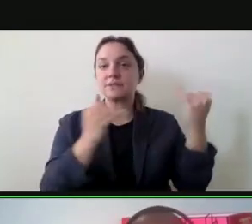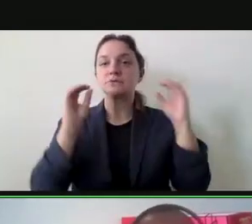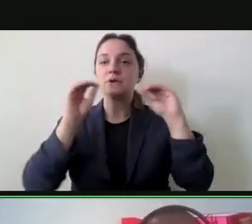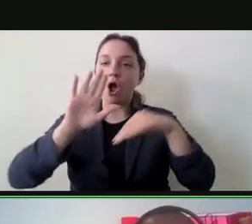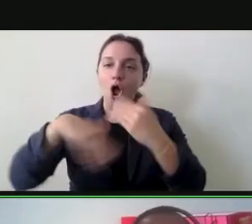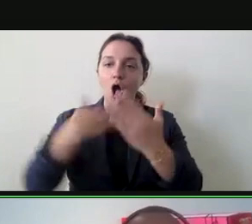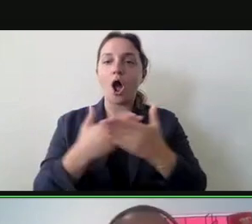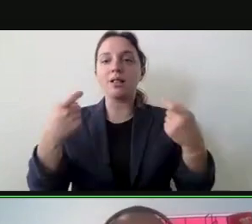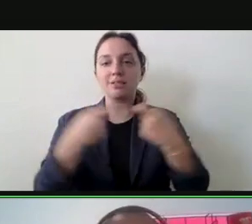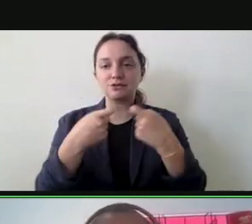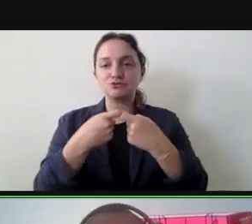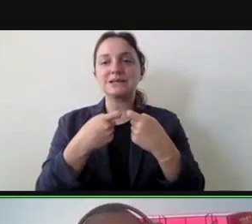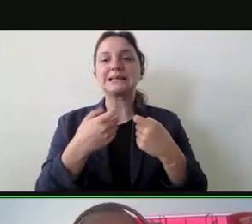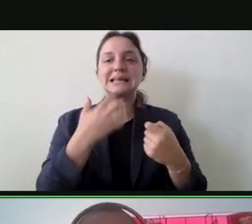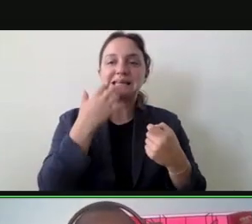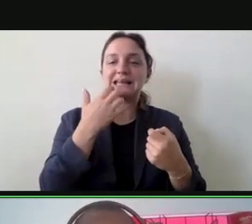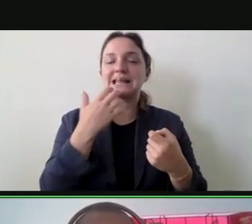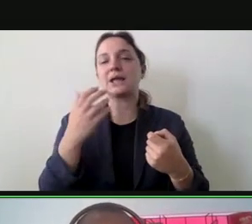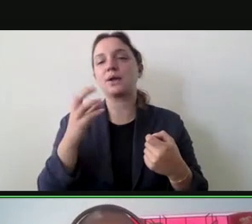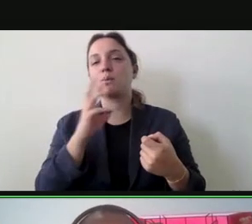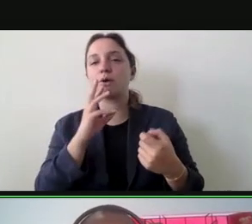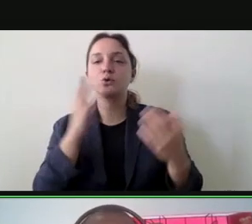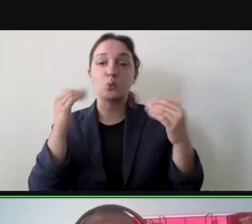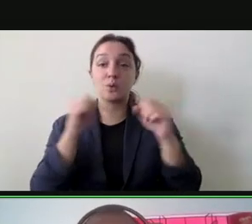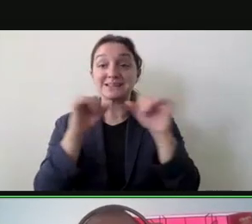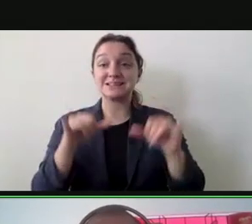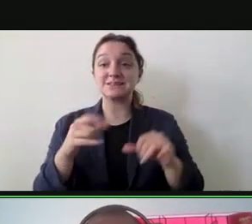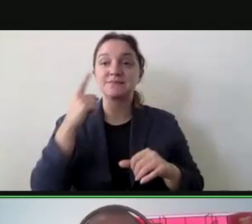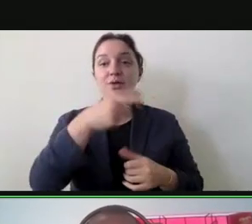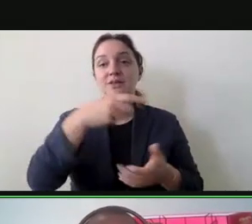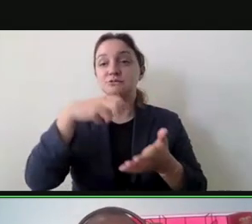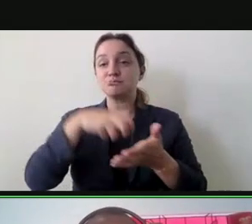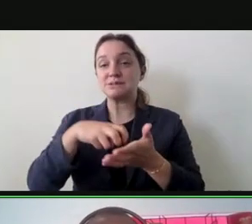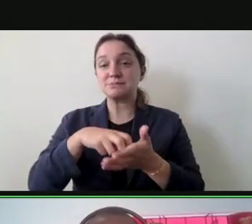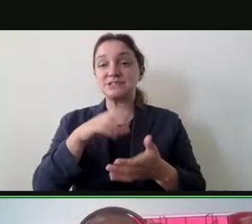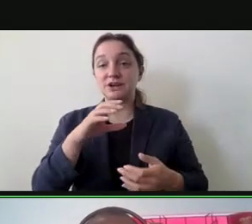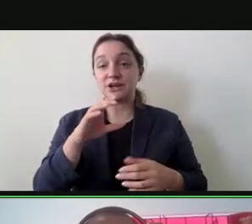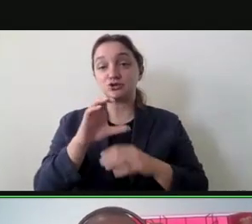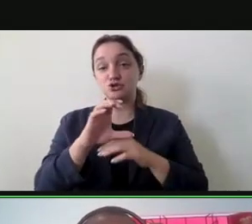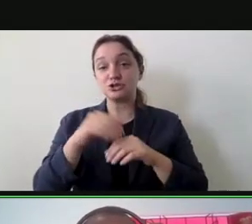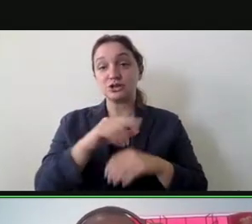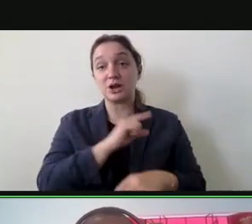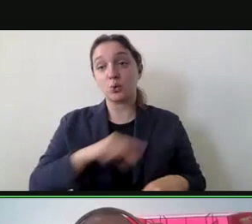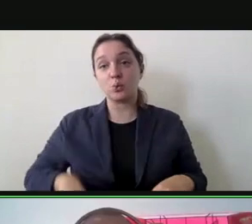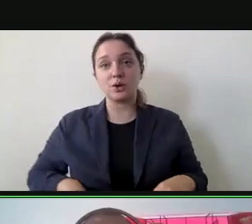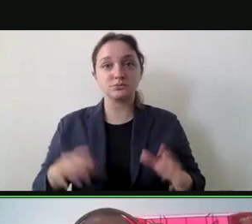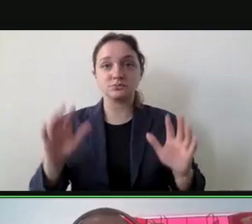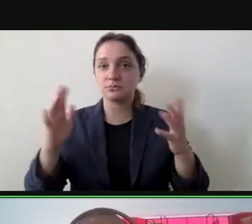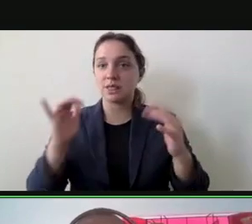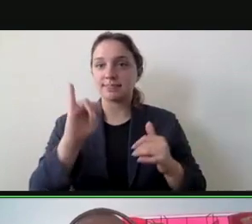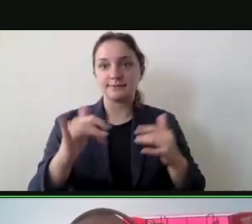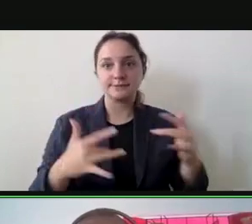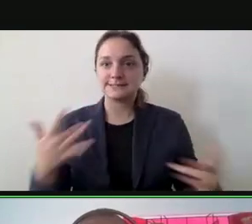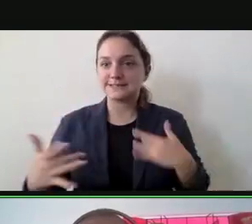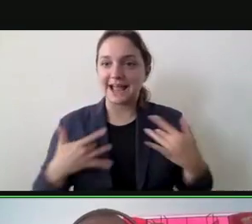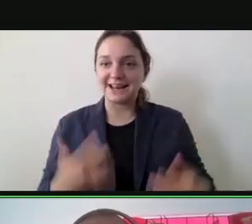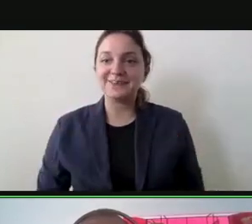water system for this Presbyterian church in Queens. So really excited about these kinds of projects. Next slide.